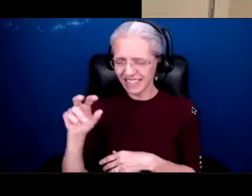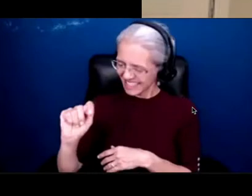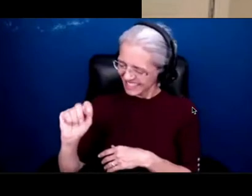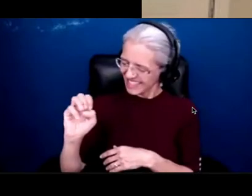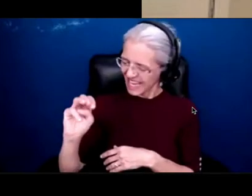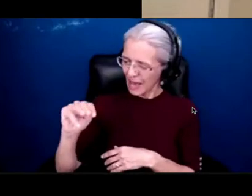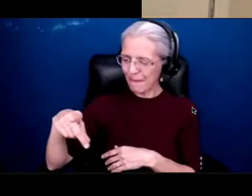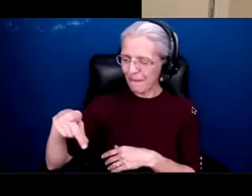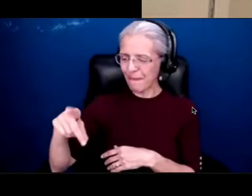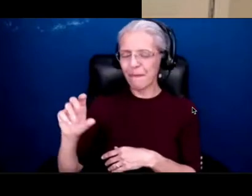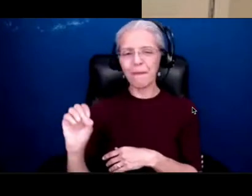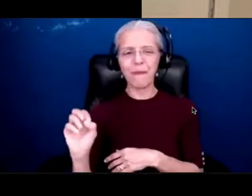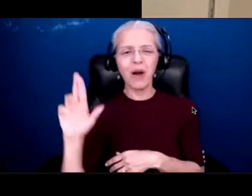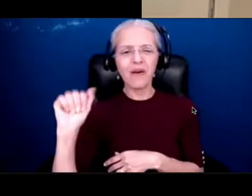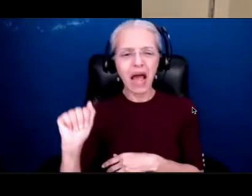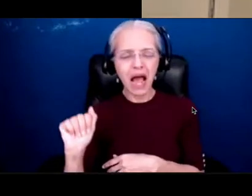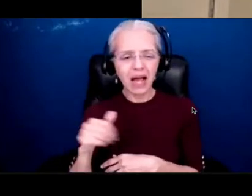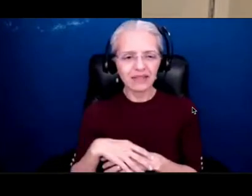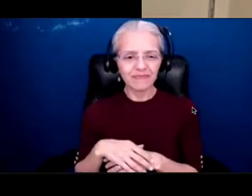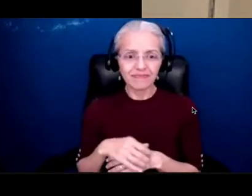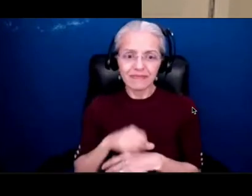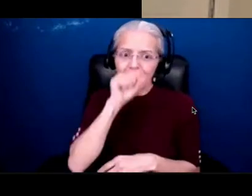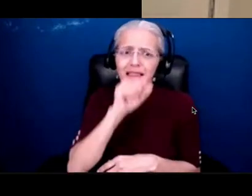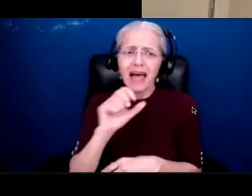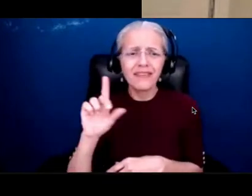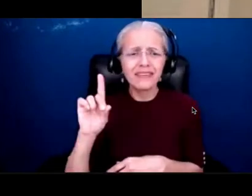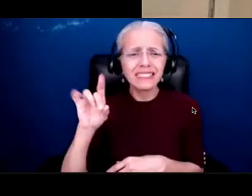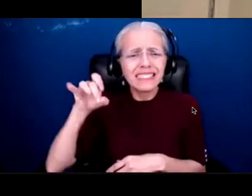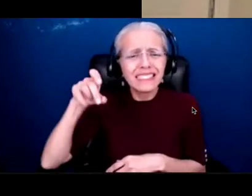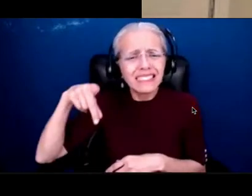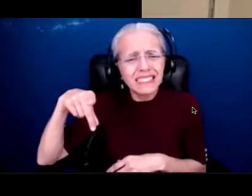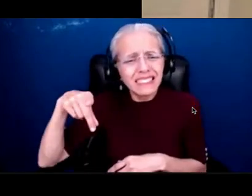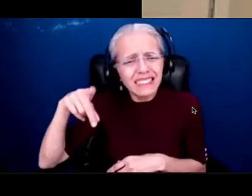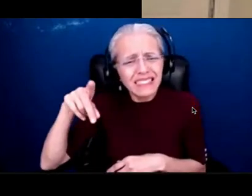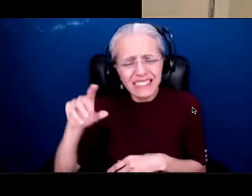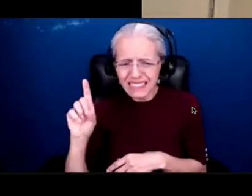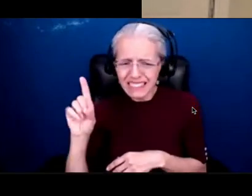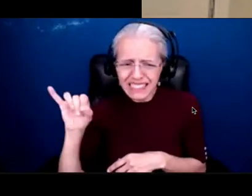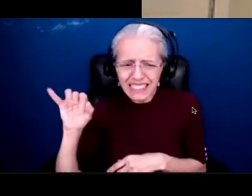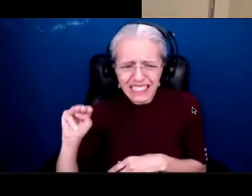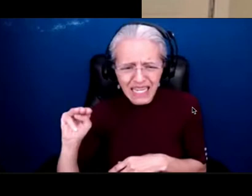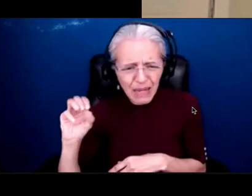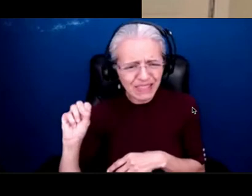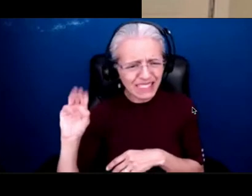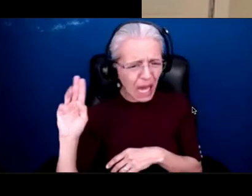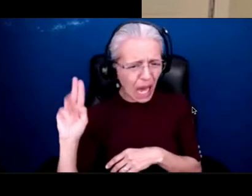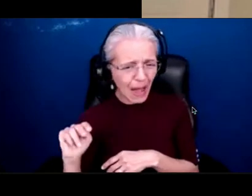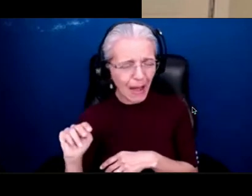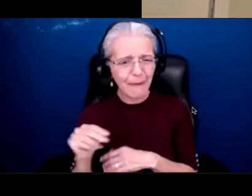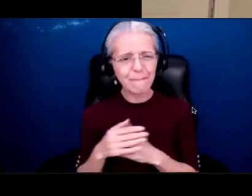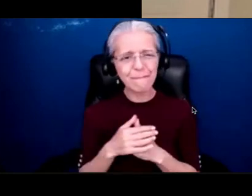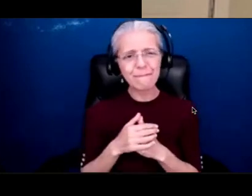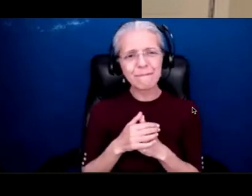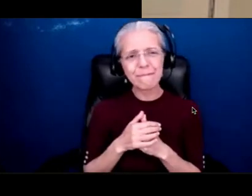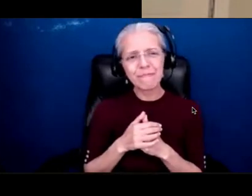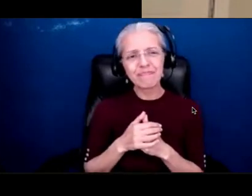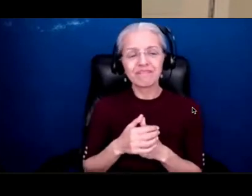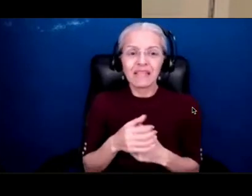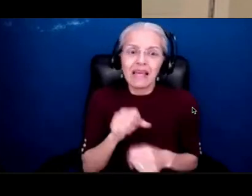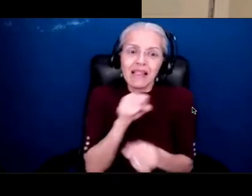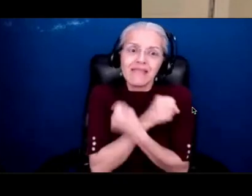butts. I love dim sum. So I think there's a lot of